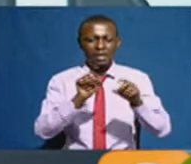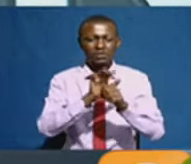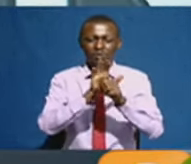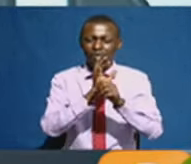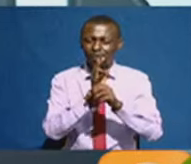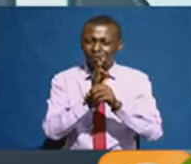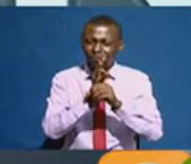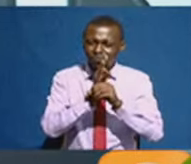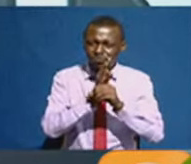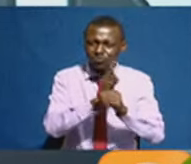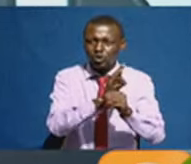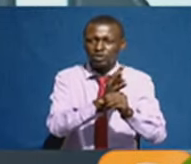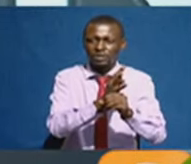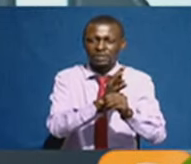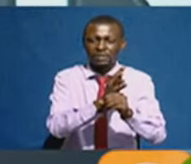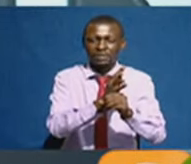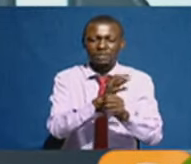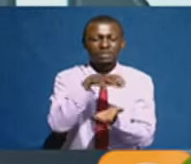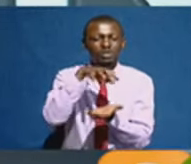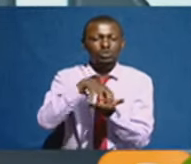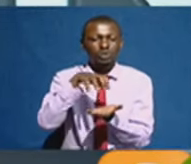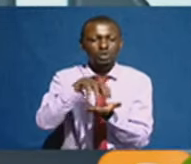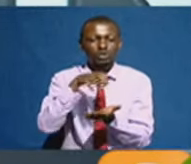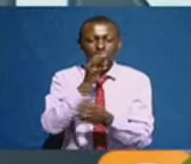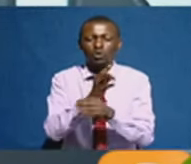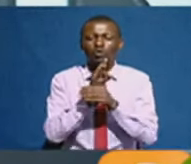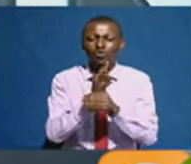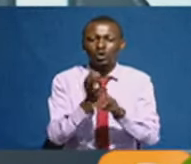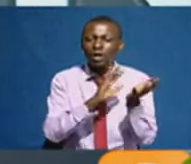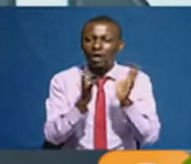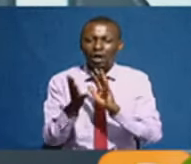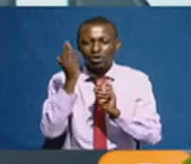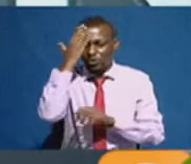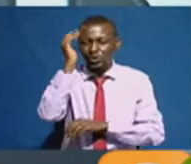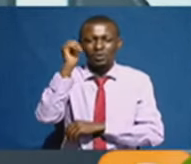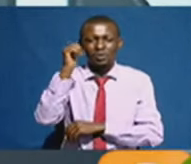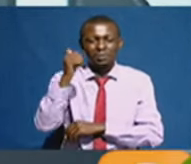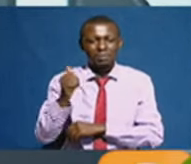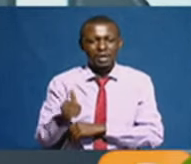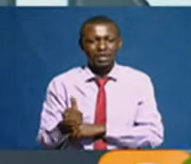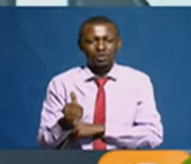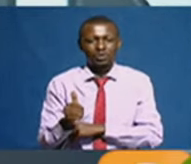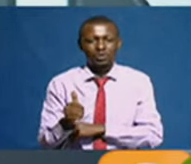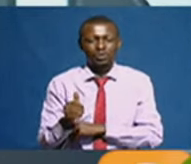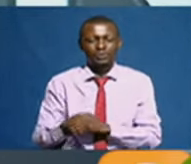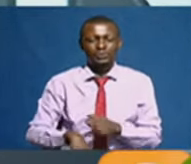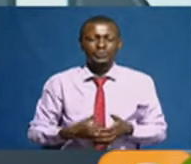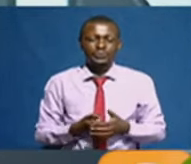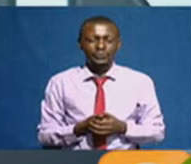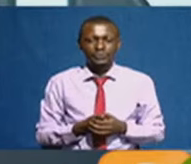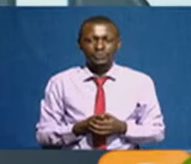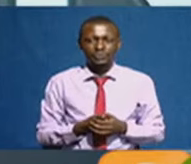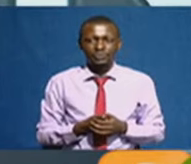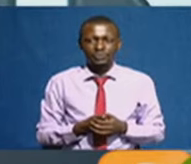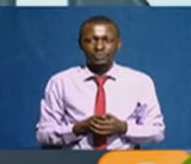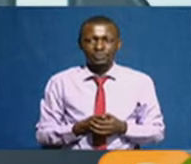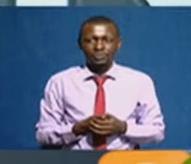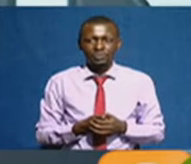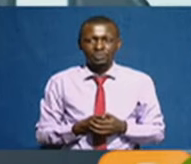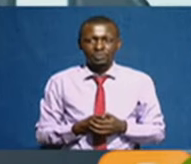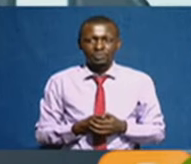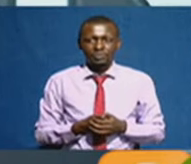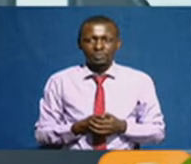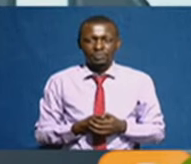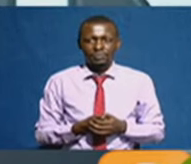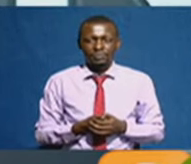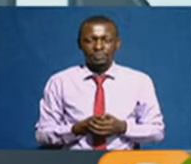what the circumstances of the duress were, whether there was a gun to their heads or, you know, there was sort of threats